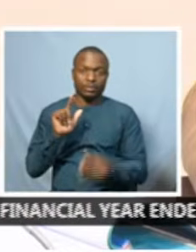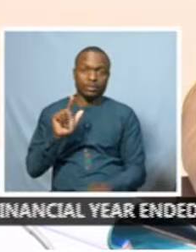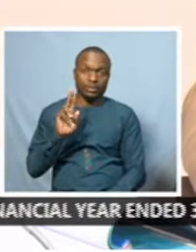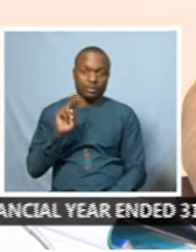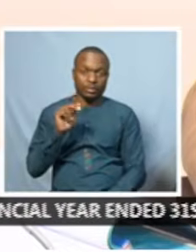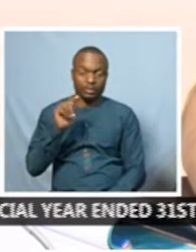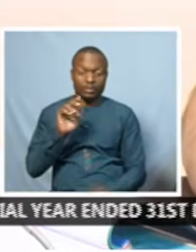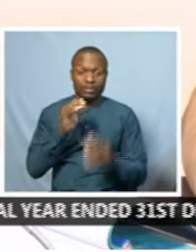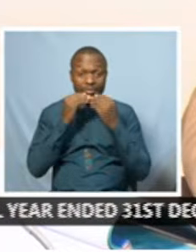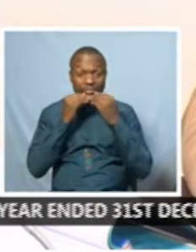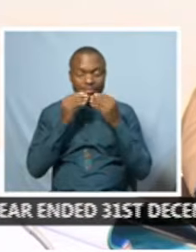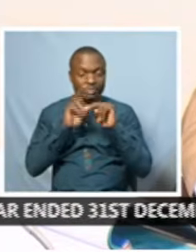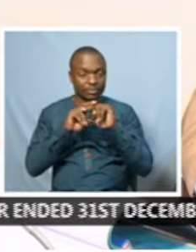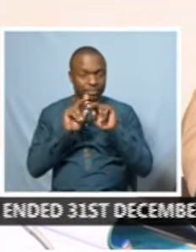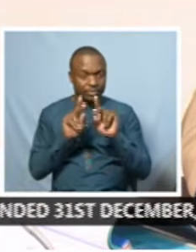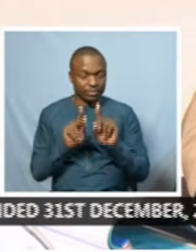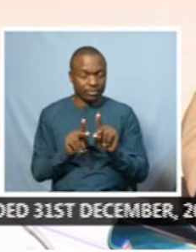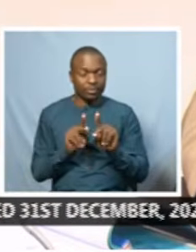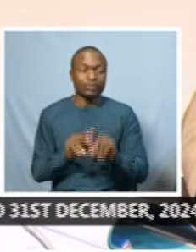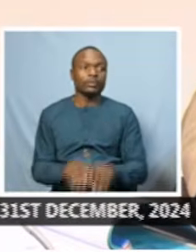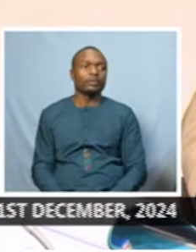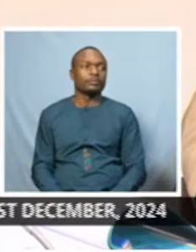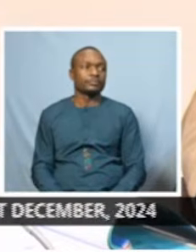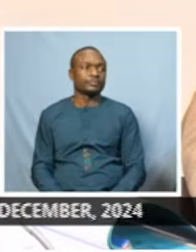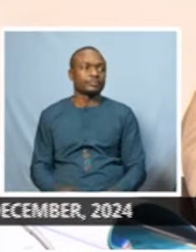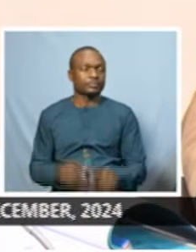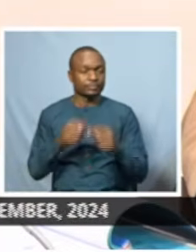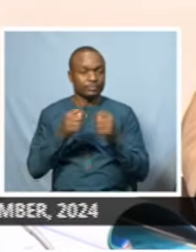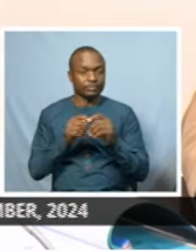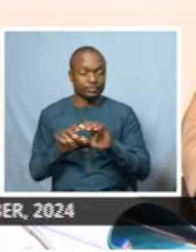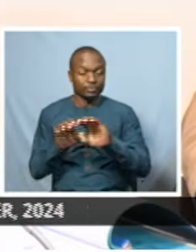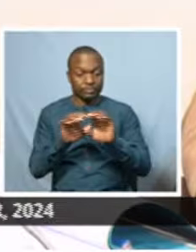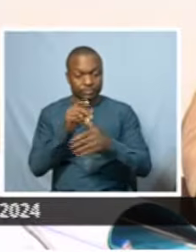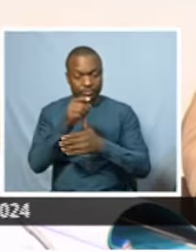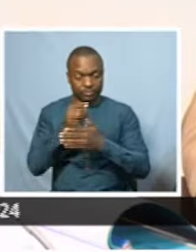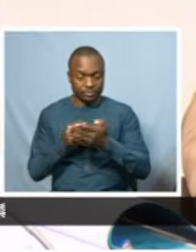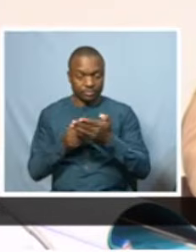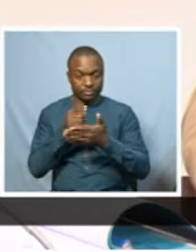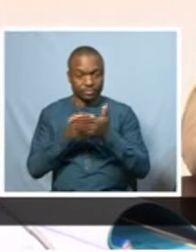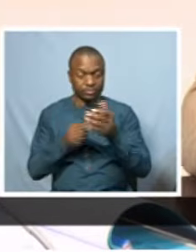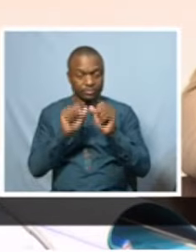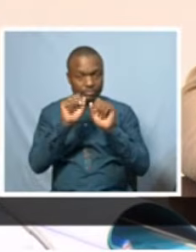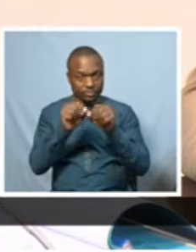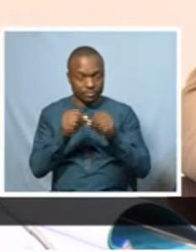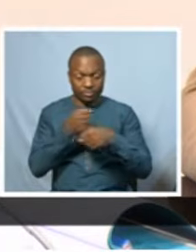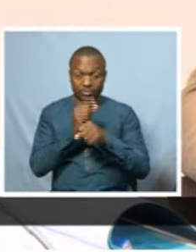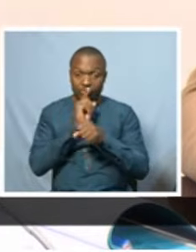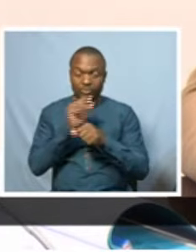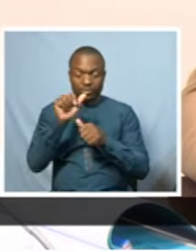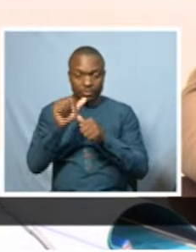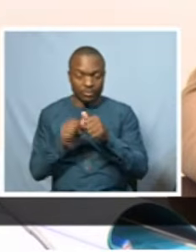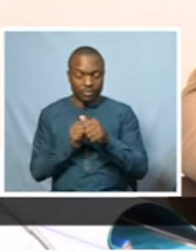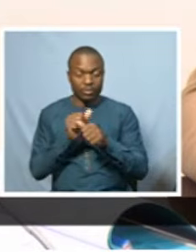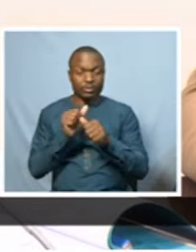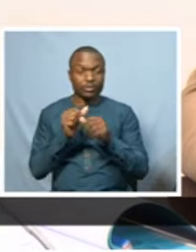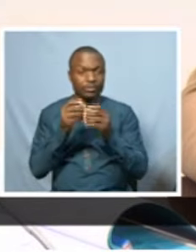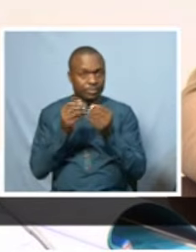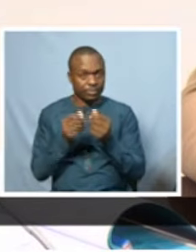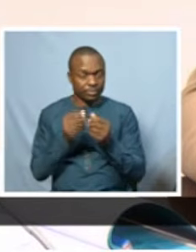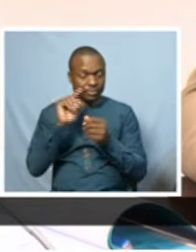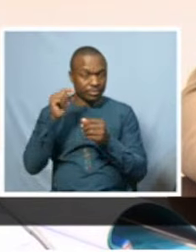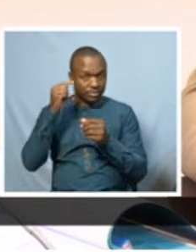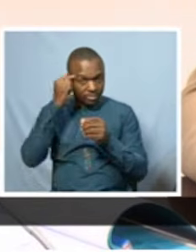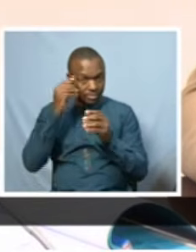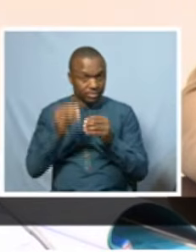appreciating, Chair, and we are trying to do all what is possible to ensure that every coin that the